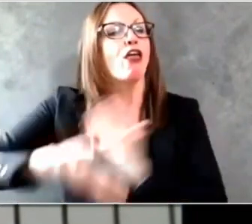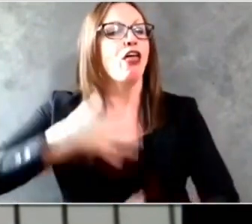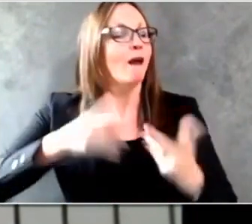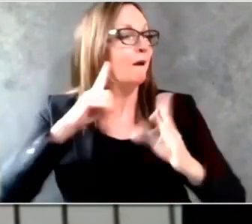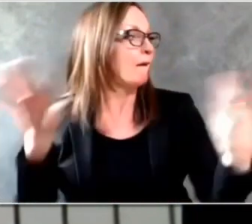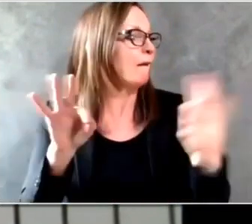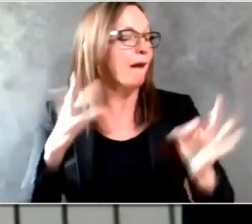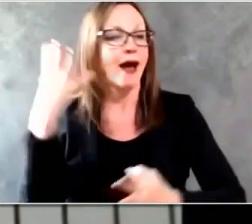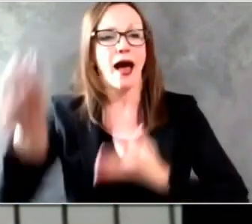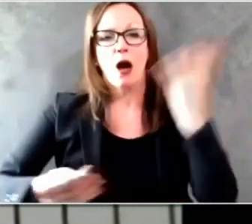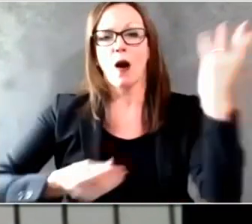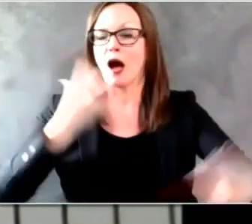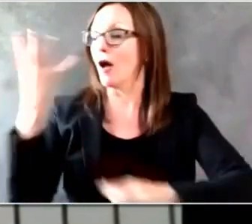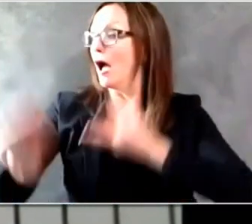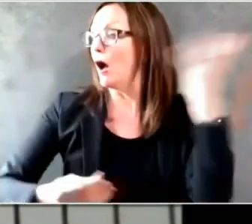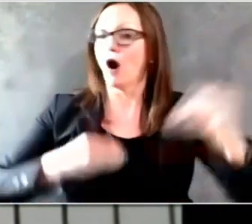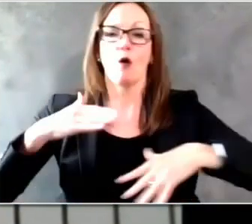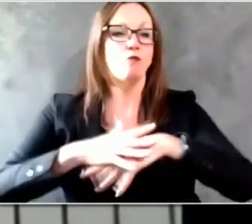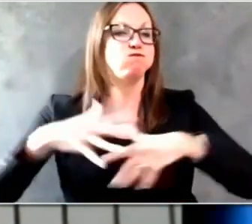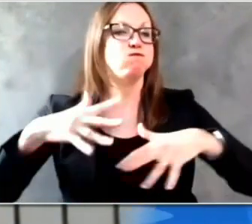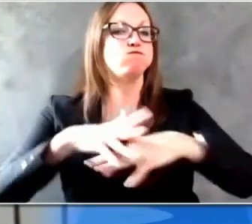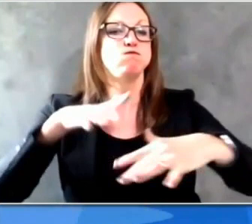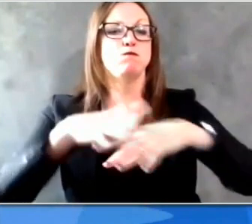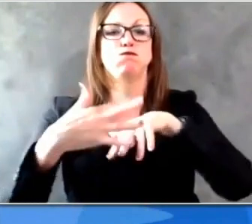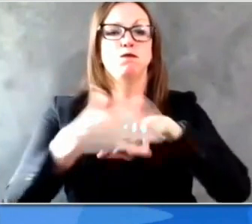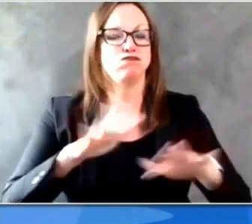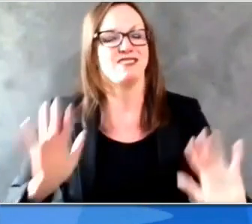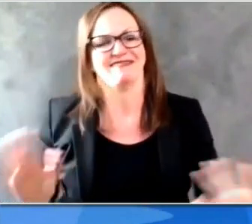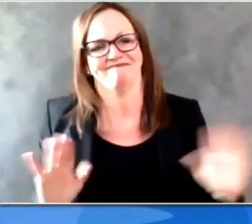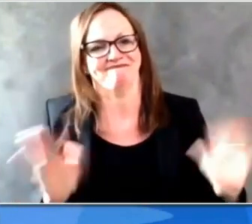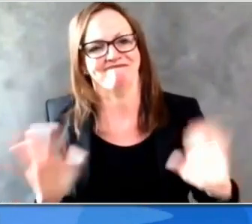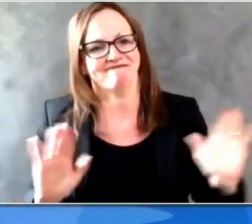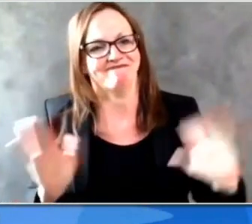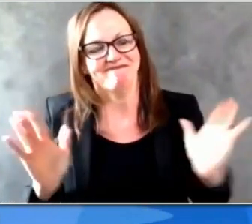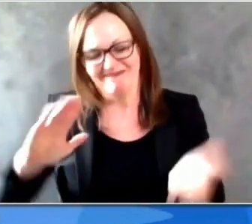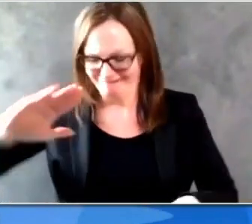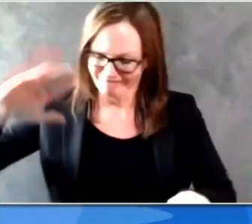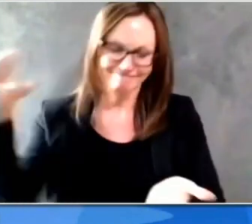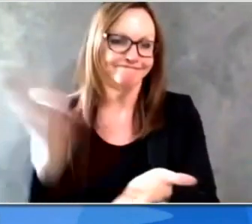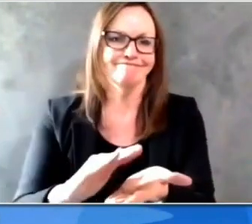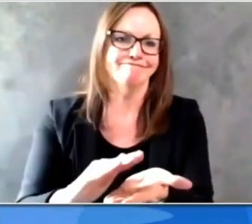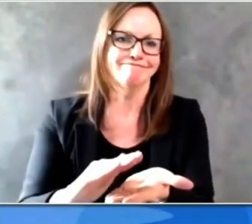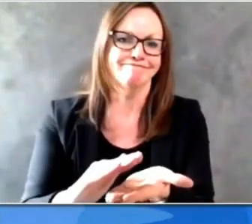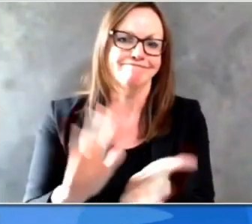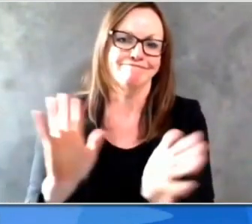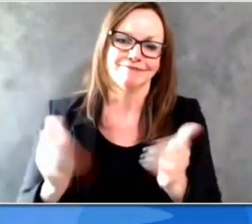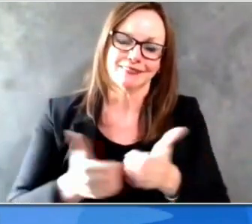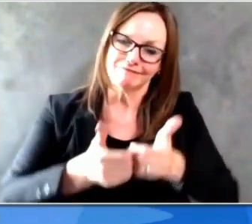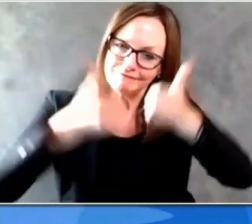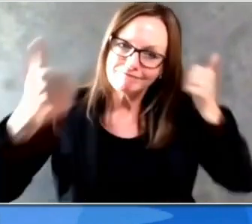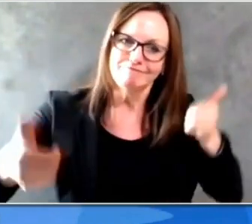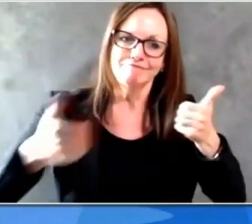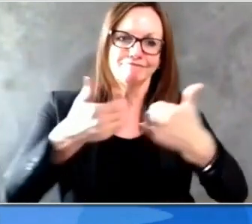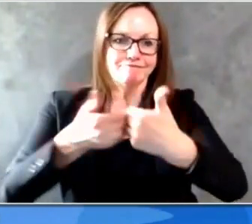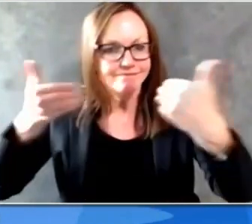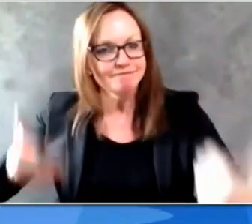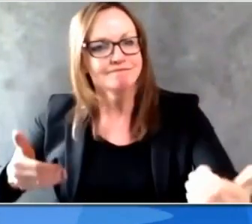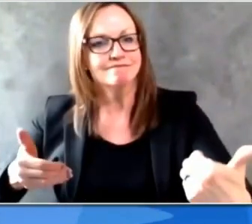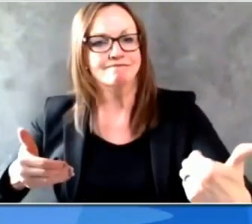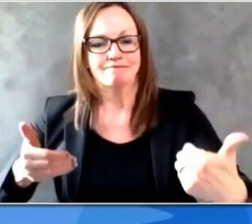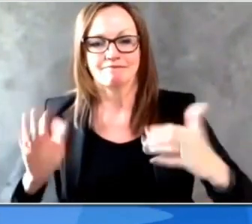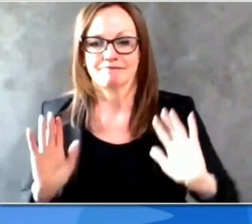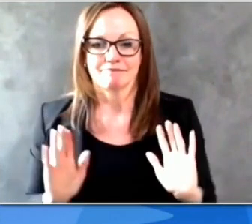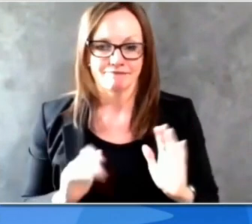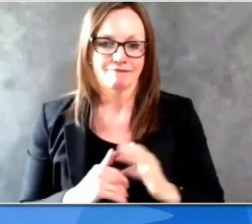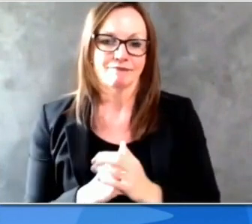the spread. Okay, thank you. We'll now go back to the reporters we weren't able to connect with earlier, beginning